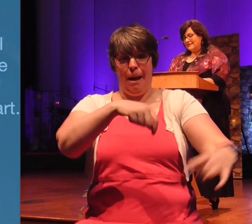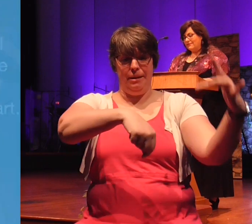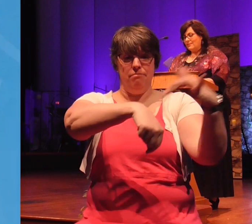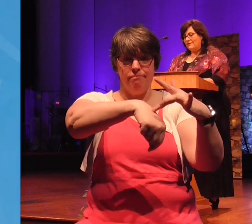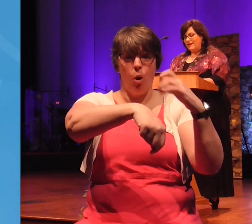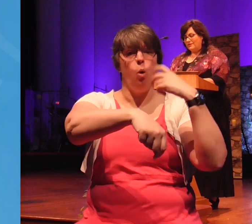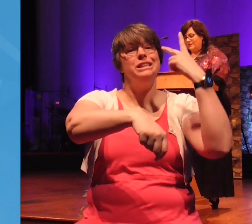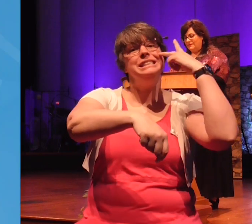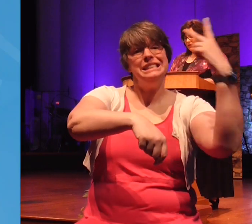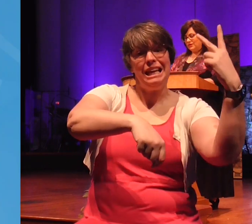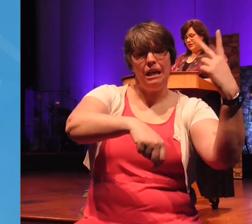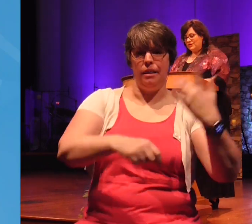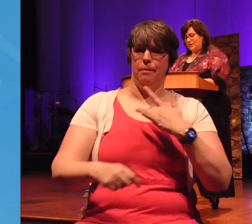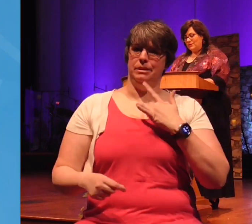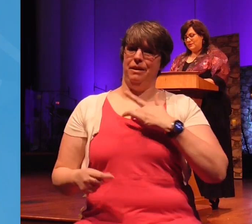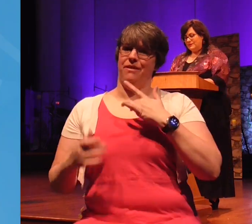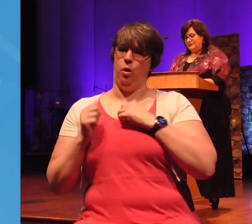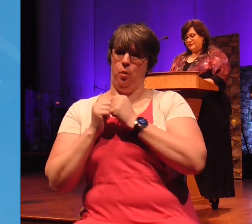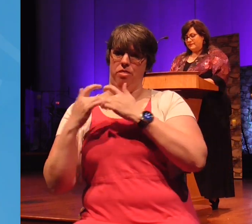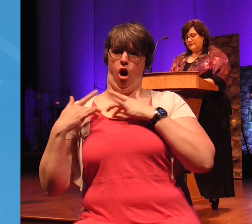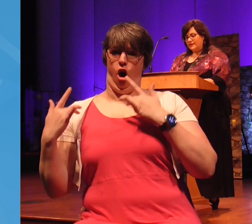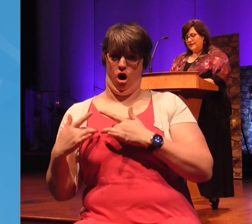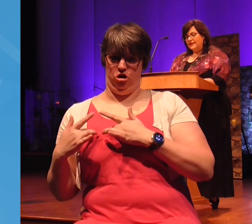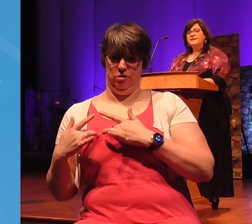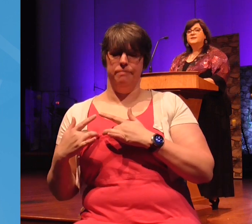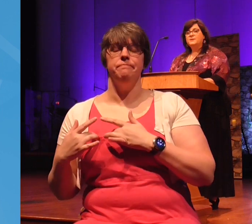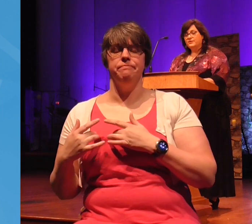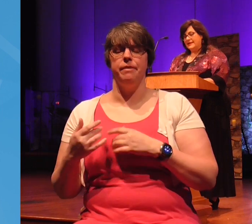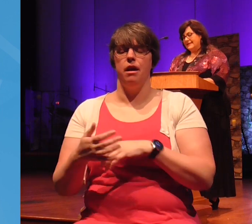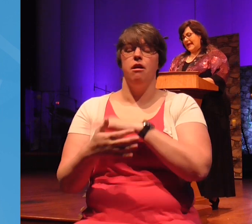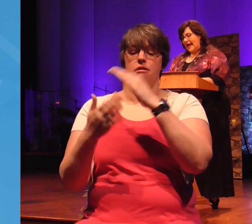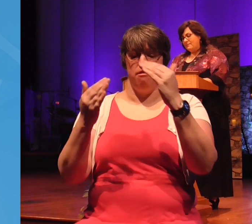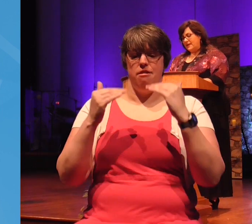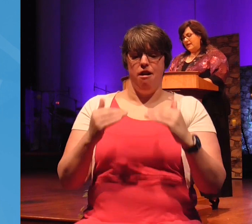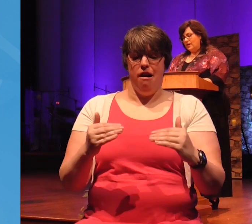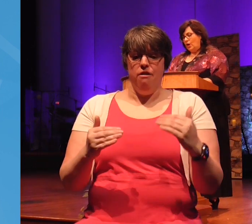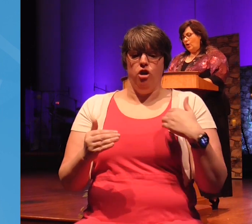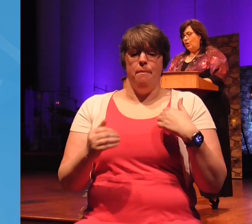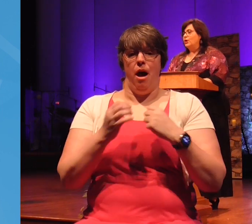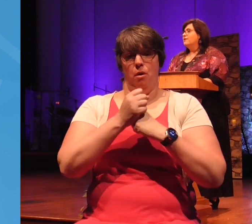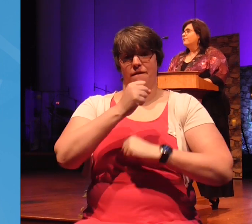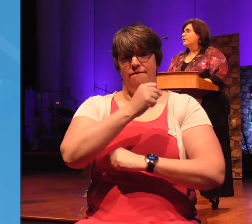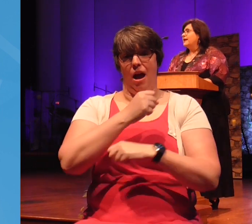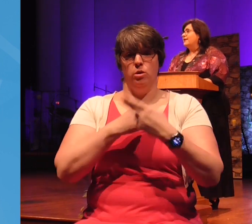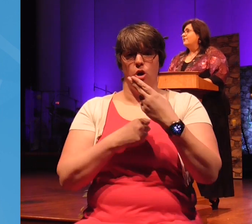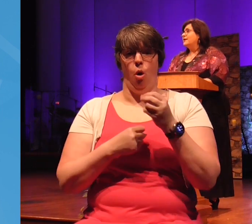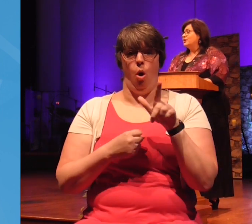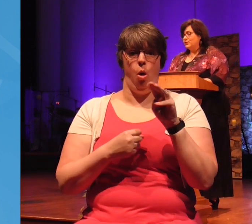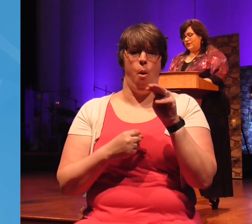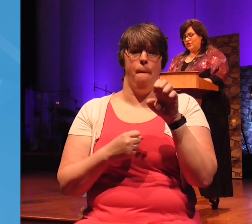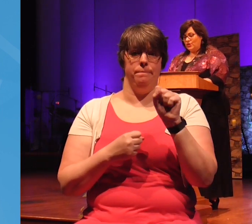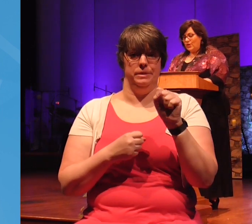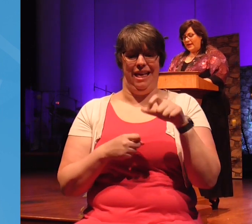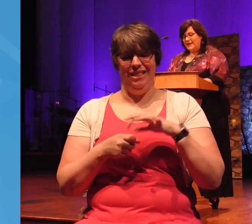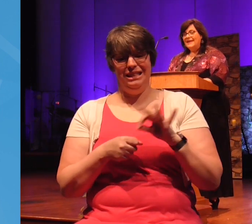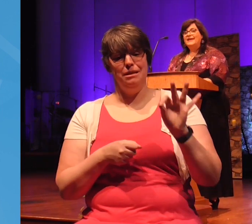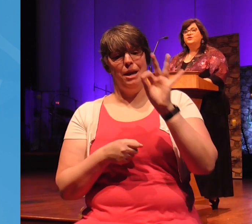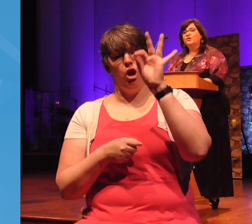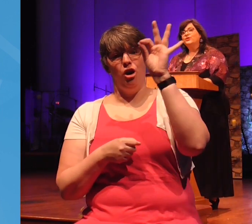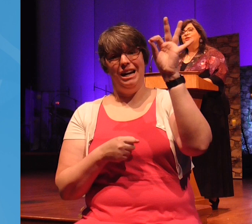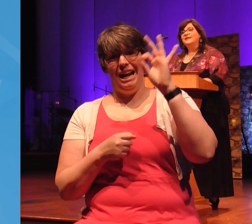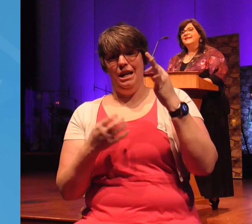And lastly, from our founder, Dr. Ernest Holmes. This spirit is happy, whole, free, filled with